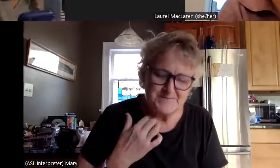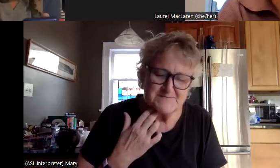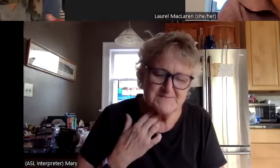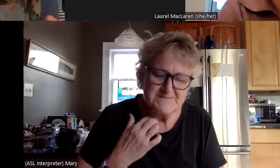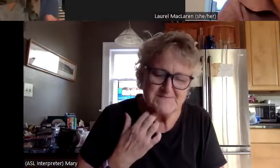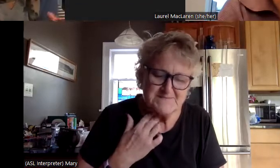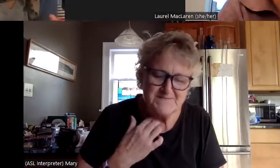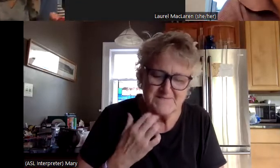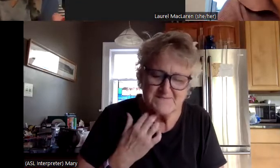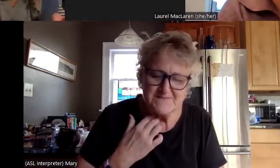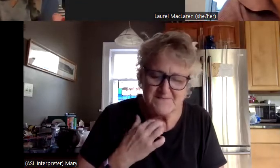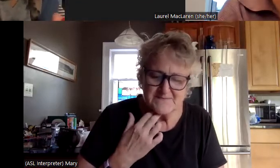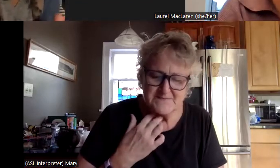while.